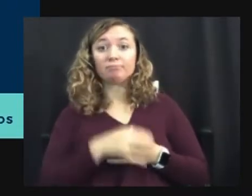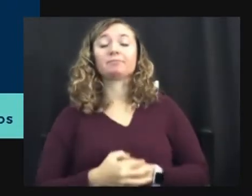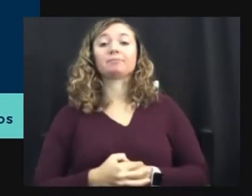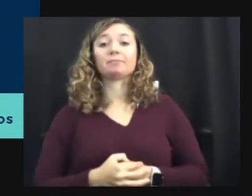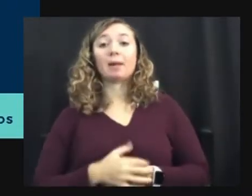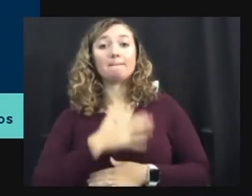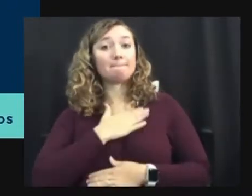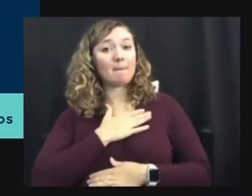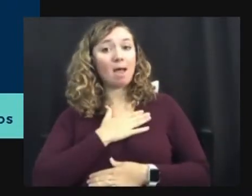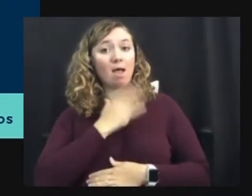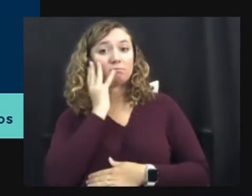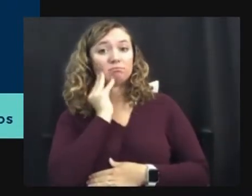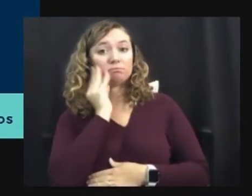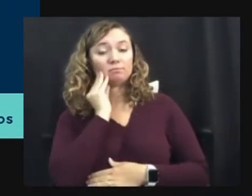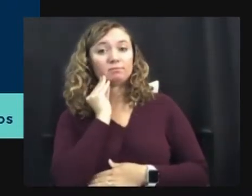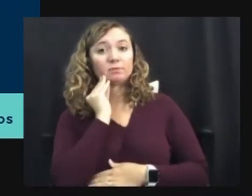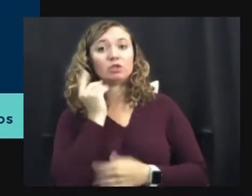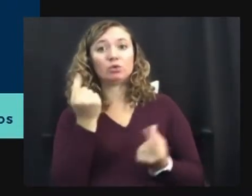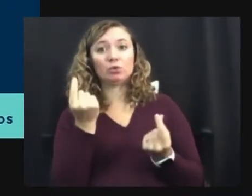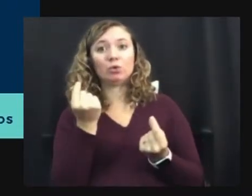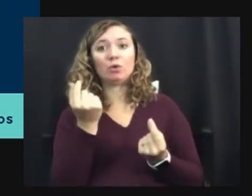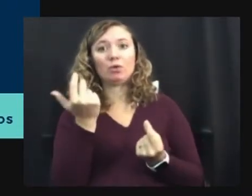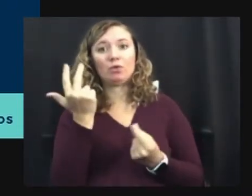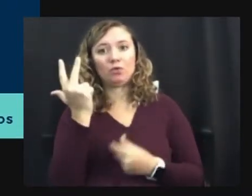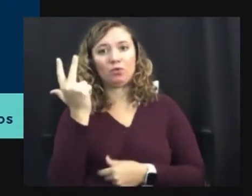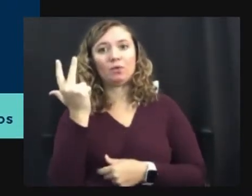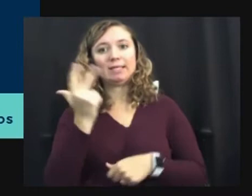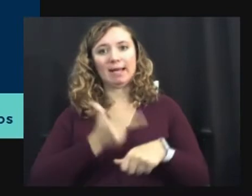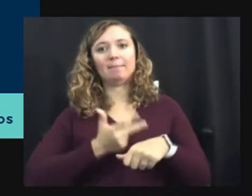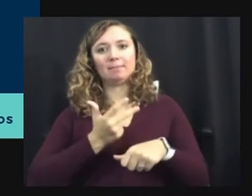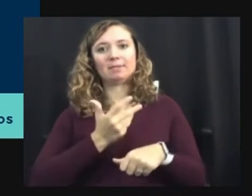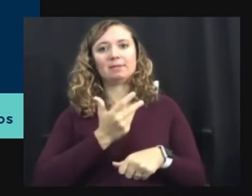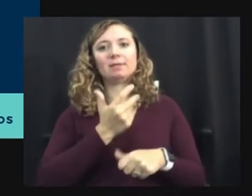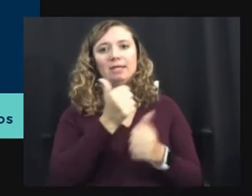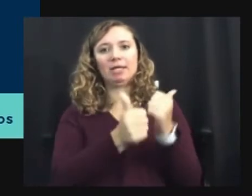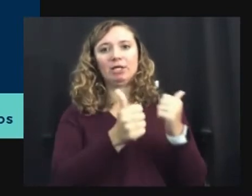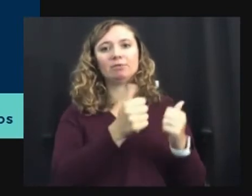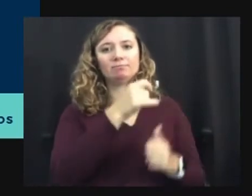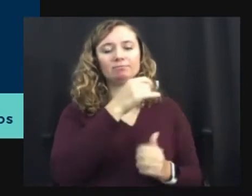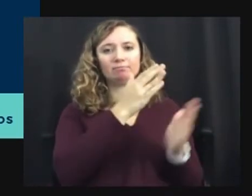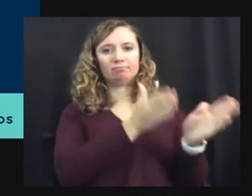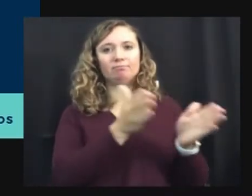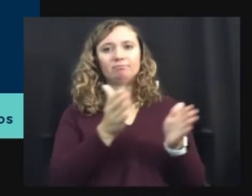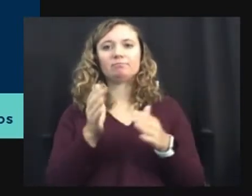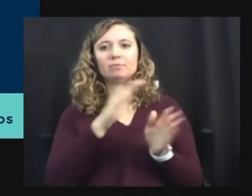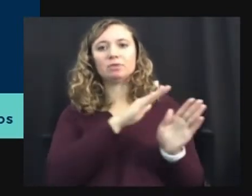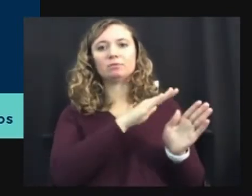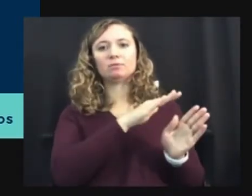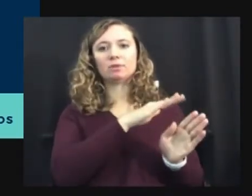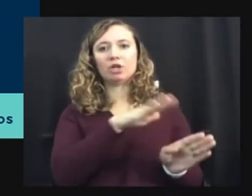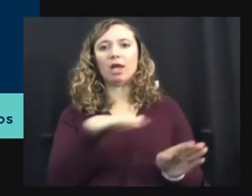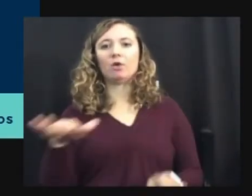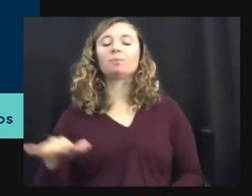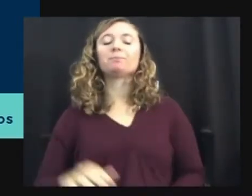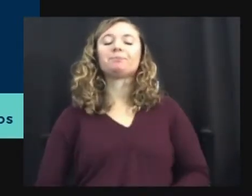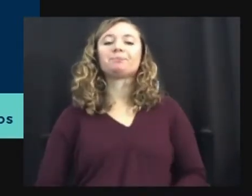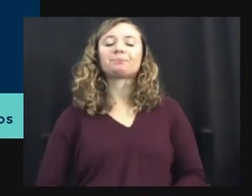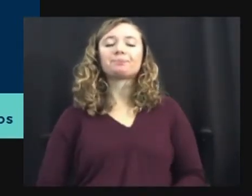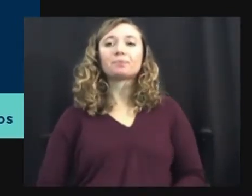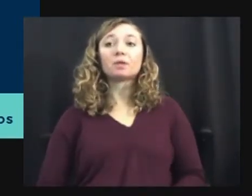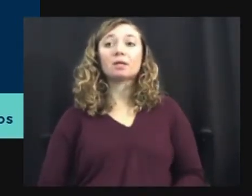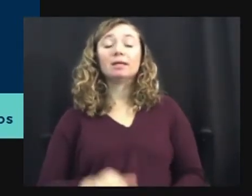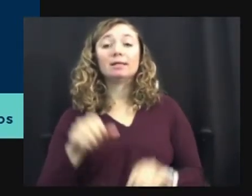I've gone through this 3 times with my children, what happens when an autistic child is diagnosed? It can be so